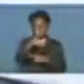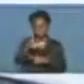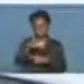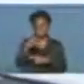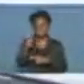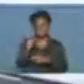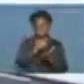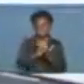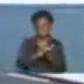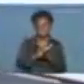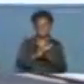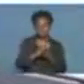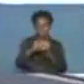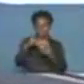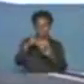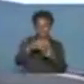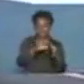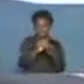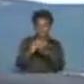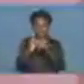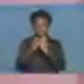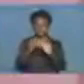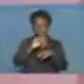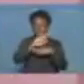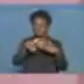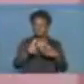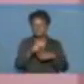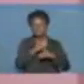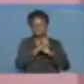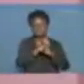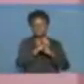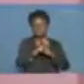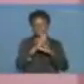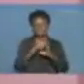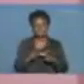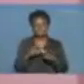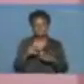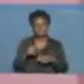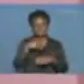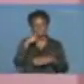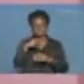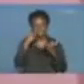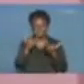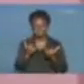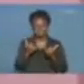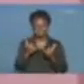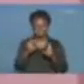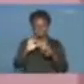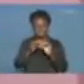that that applies to all of the defendants, even those who had not appealed. The hearing is now set